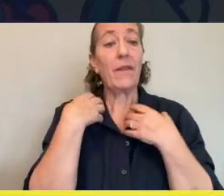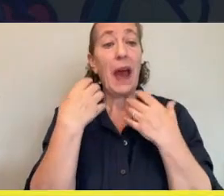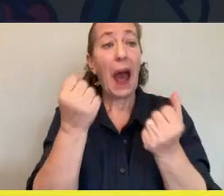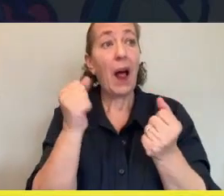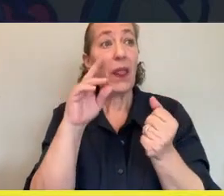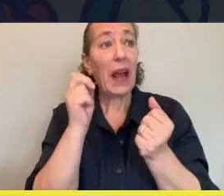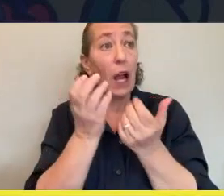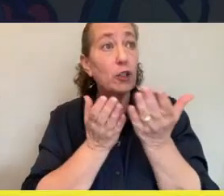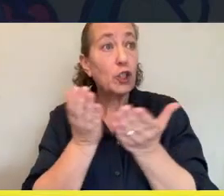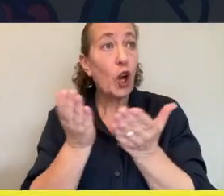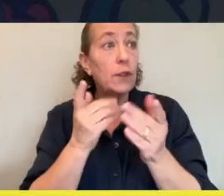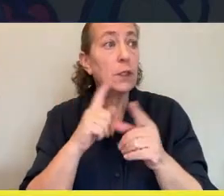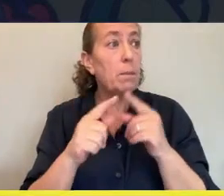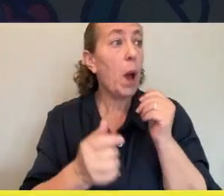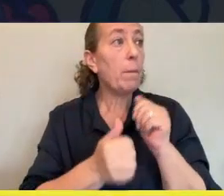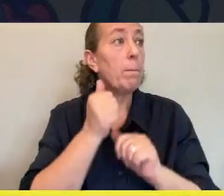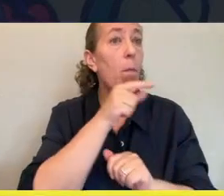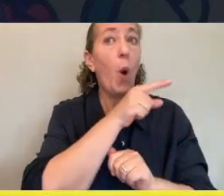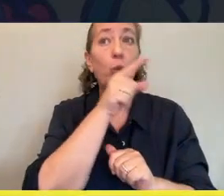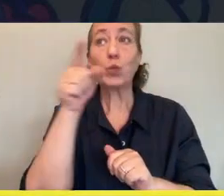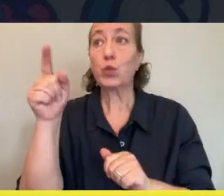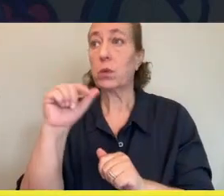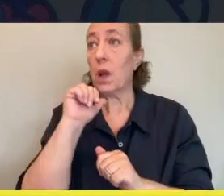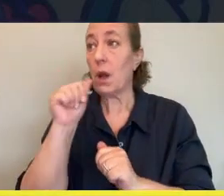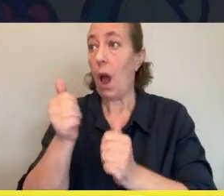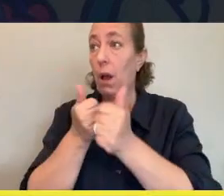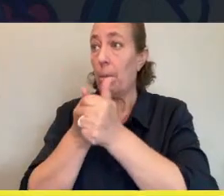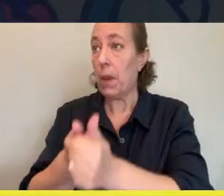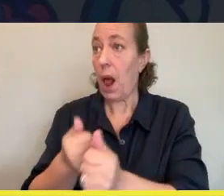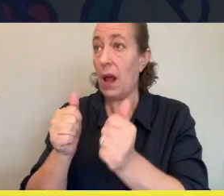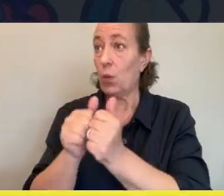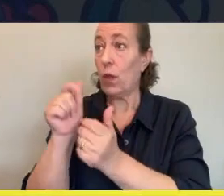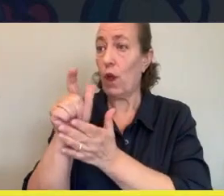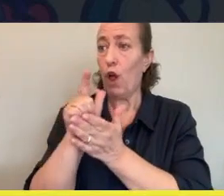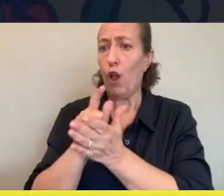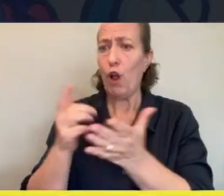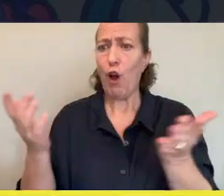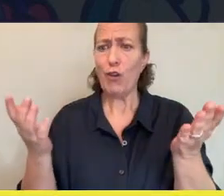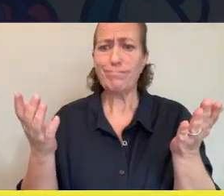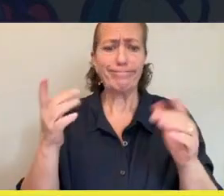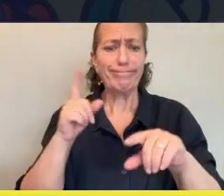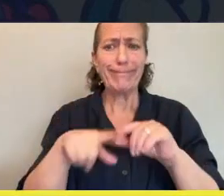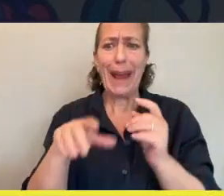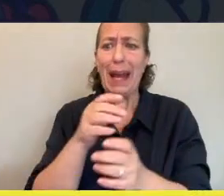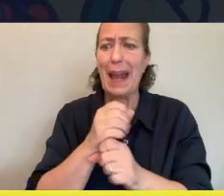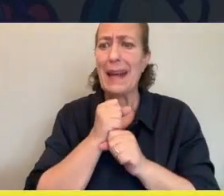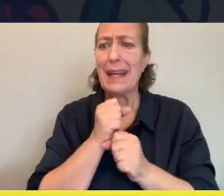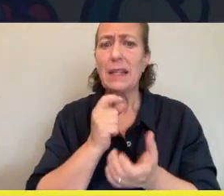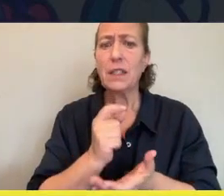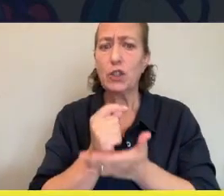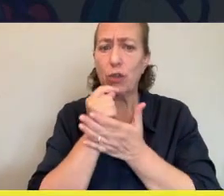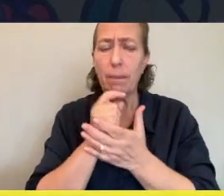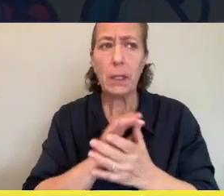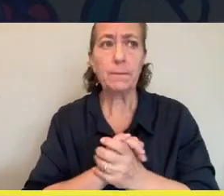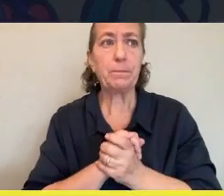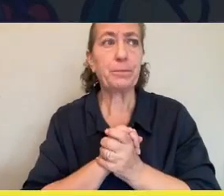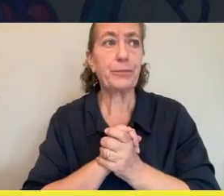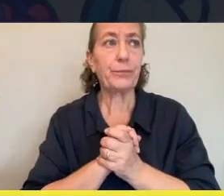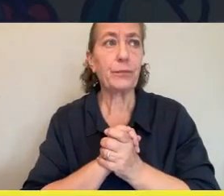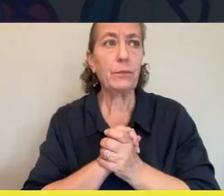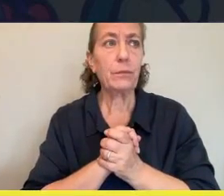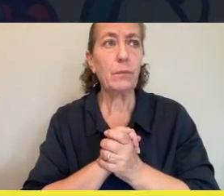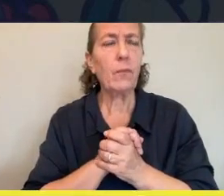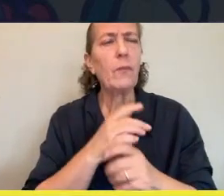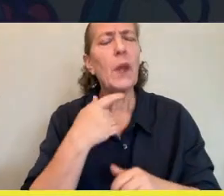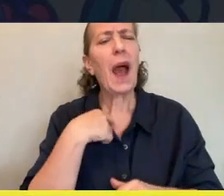of facilities in their state are non-compliant with federal law, they're not able to receive treatment. To remedy these issues, a multi-pronged policy approach is